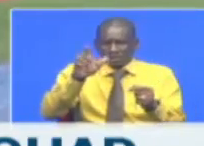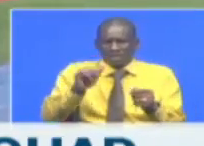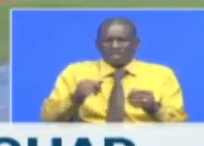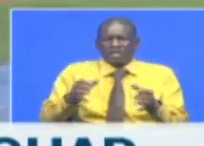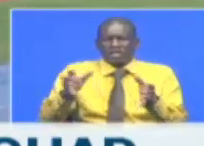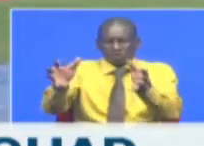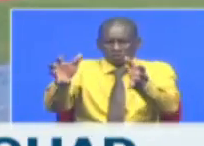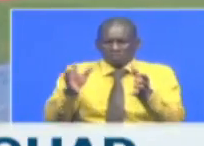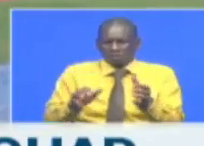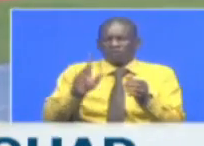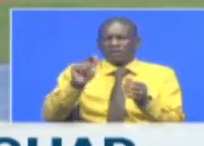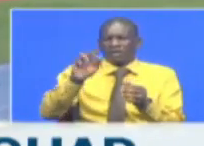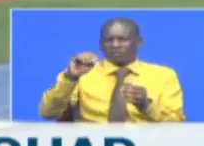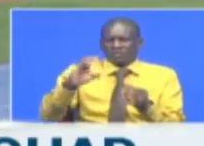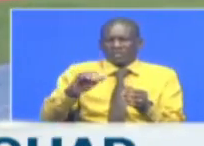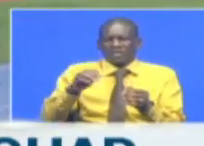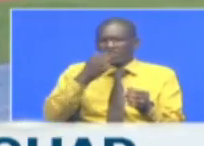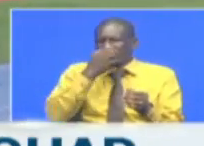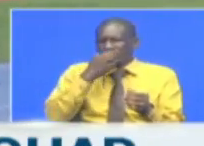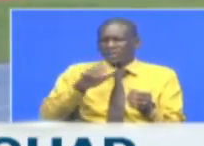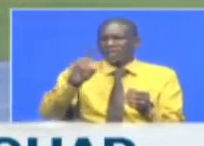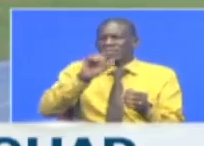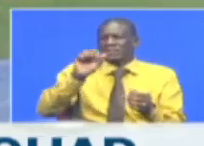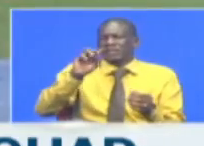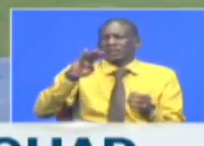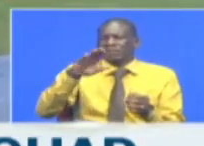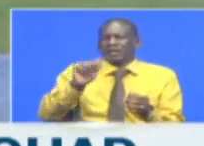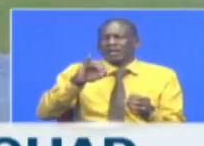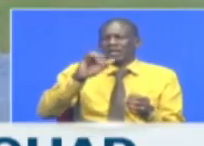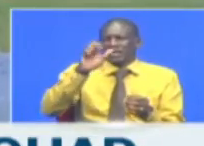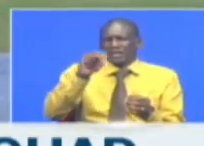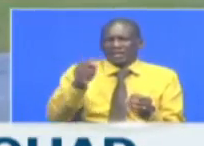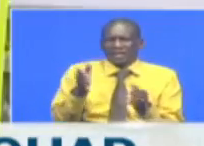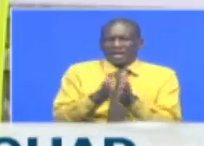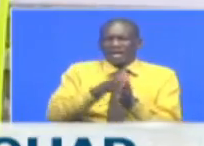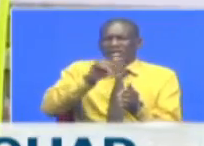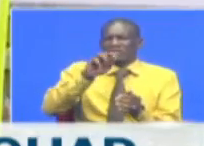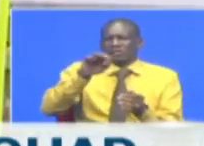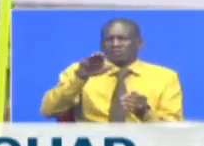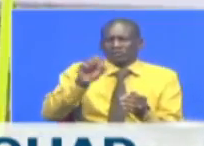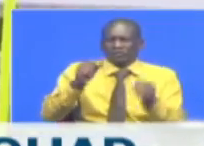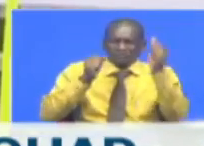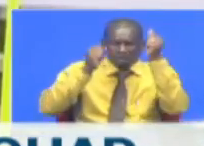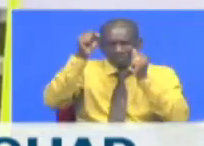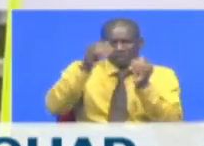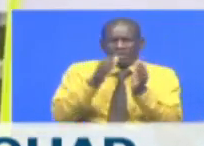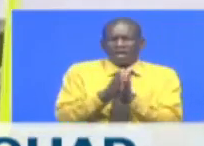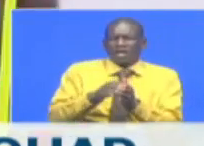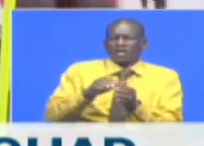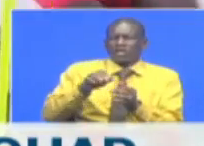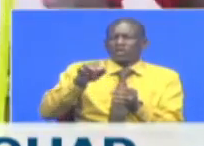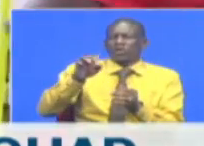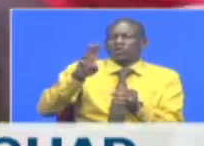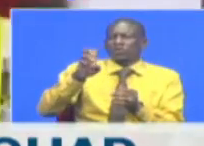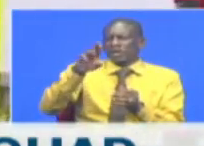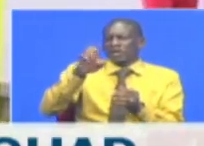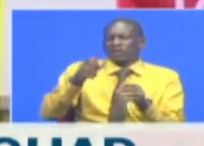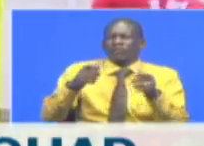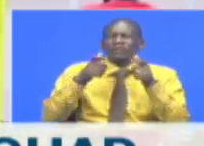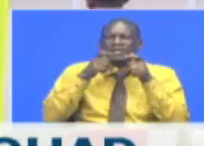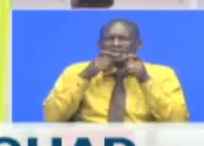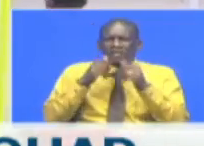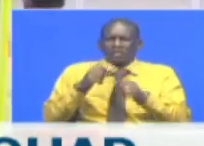of KMC in Tanzania, Zambia-based Ian Otieno, James Saruni of Ulinzi Stars, and Brian Bwire of Tusker. Among the